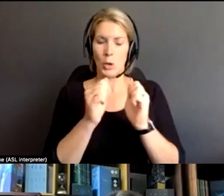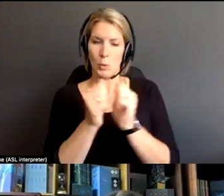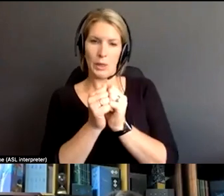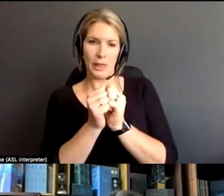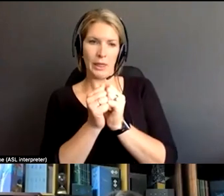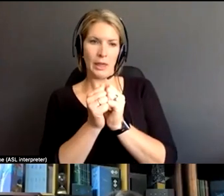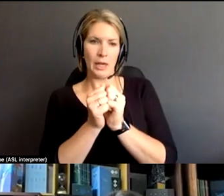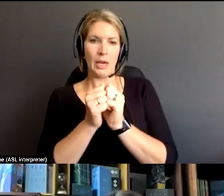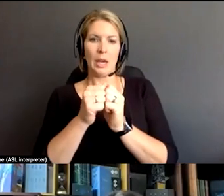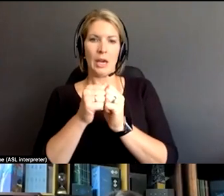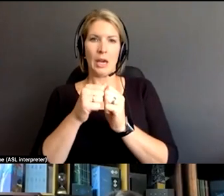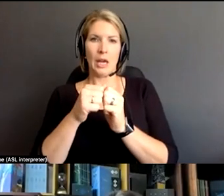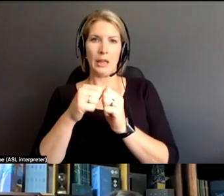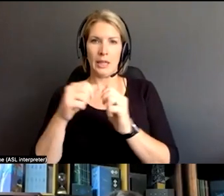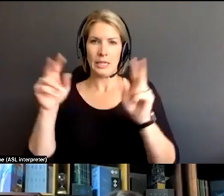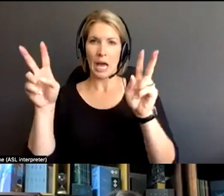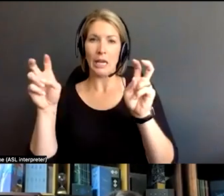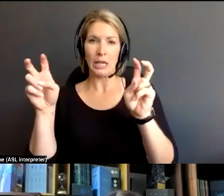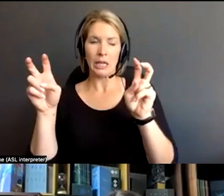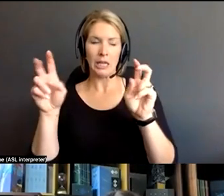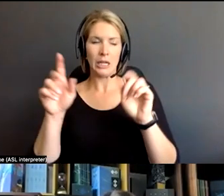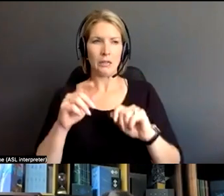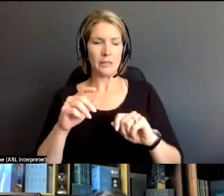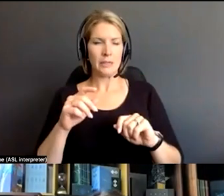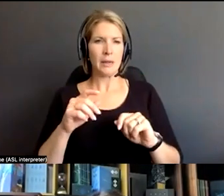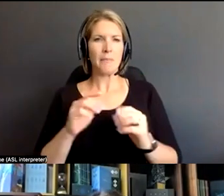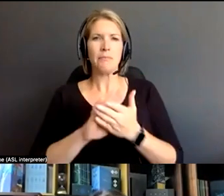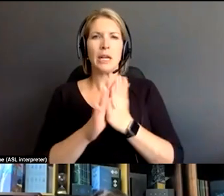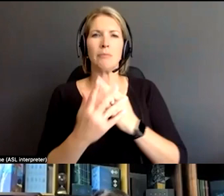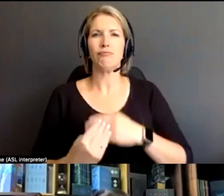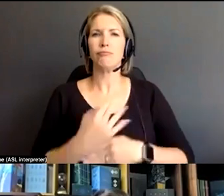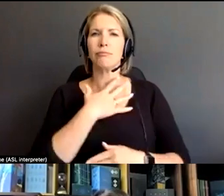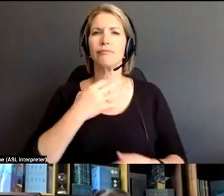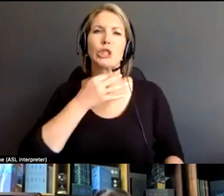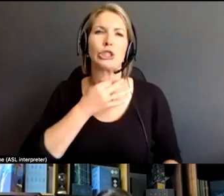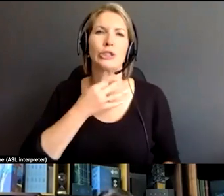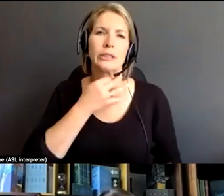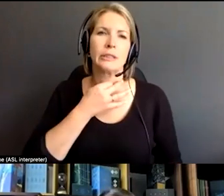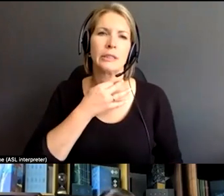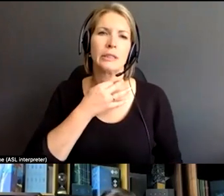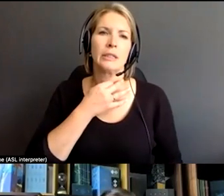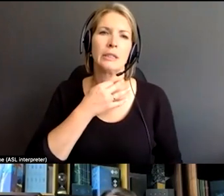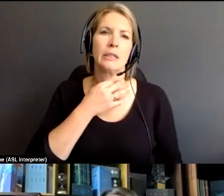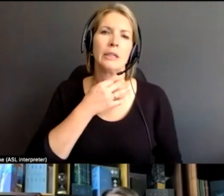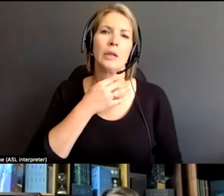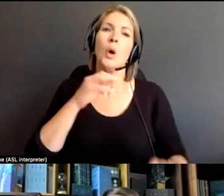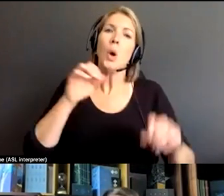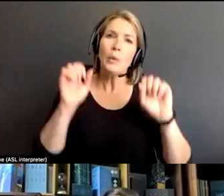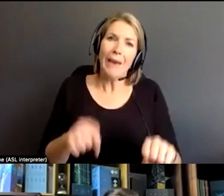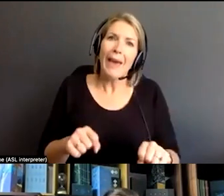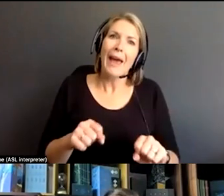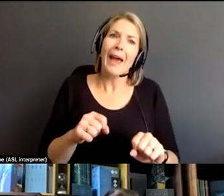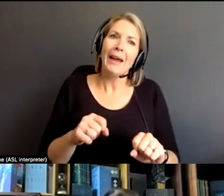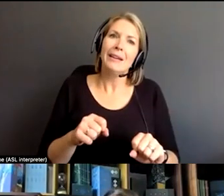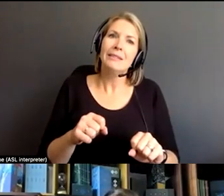contrast. When you start to describe the title almost too exactly, and you can get away with that, but generally you're going to turn